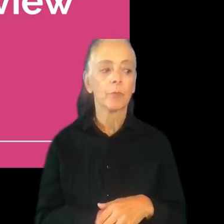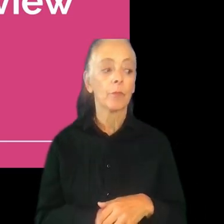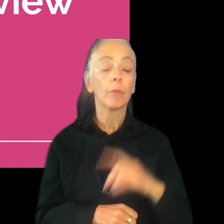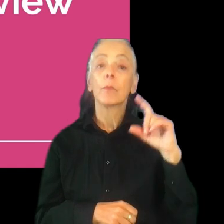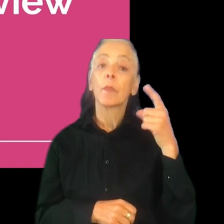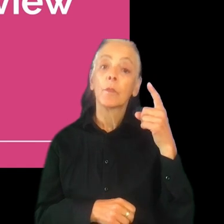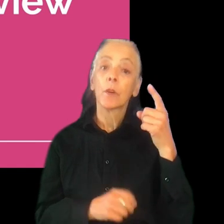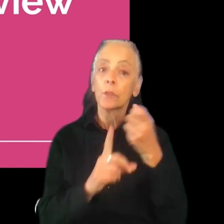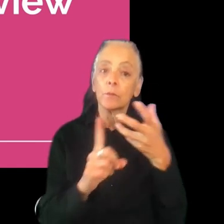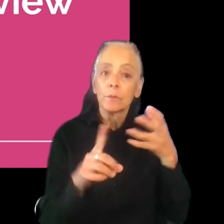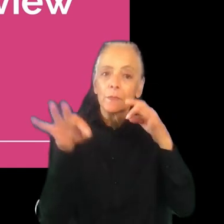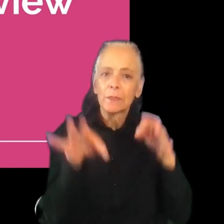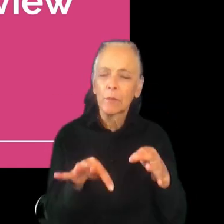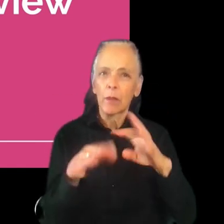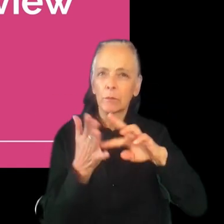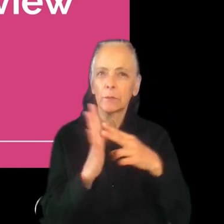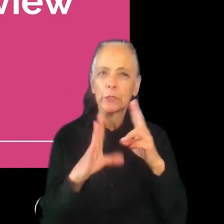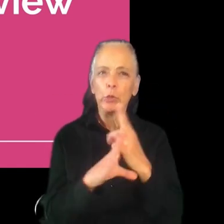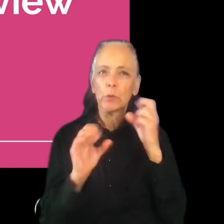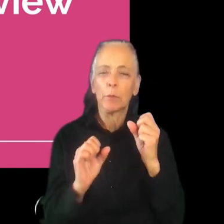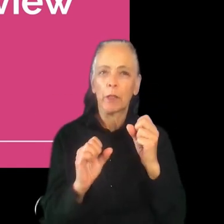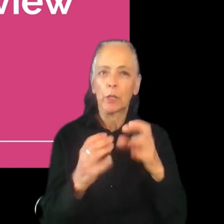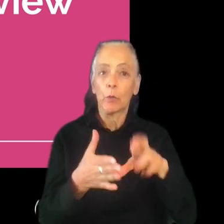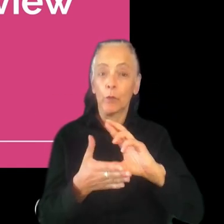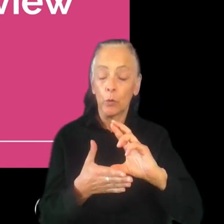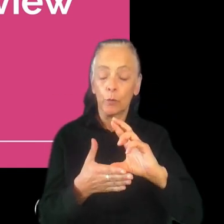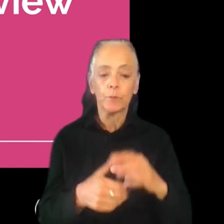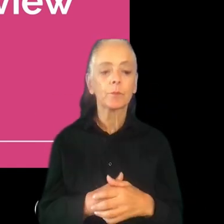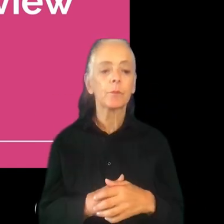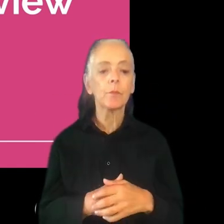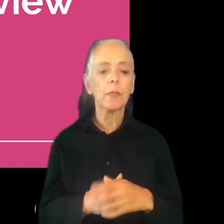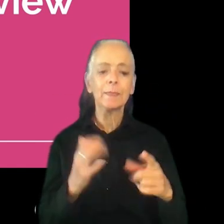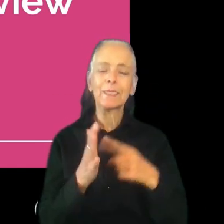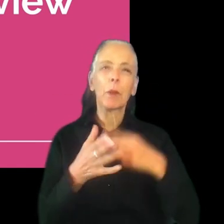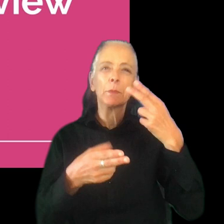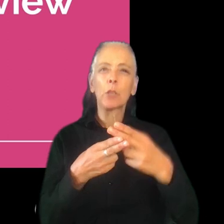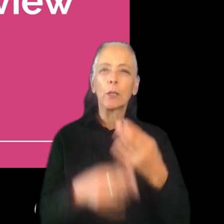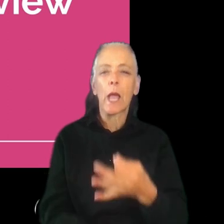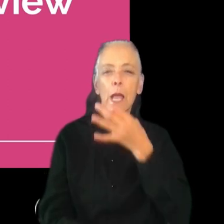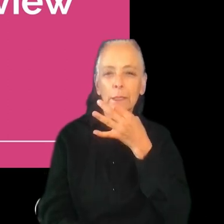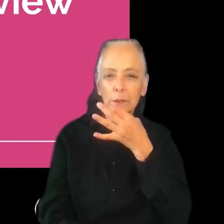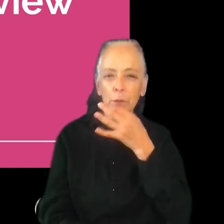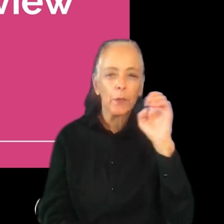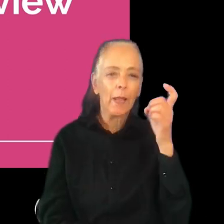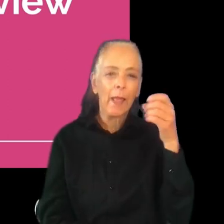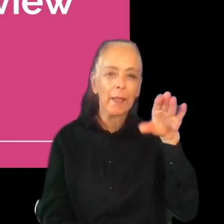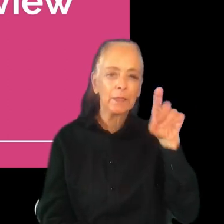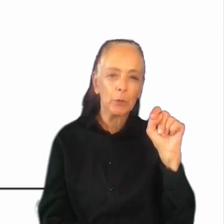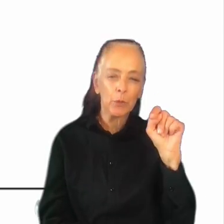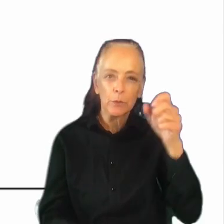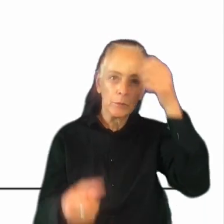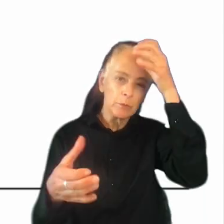first of all a bit of background in case the term usability review is new to you sometimes they are called expert reviews or heuristic